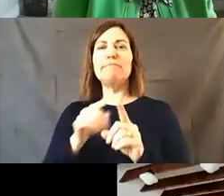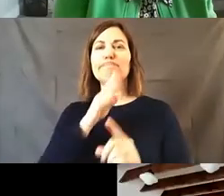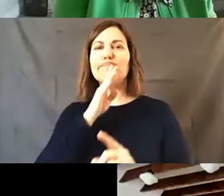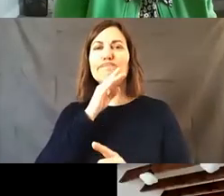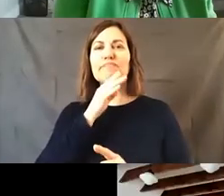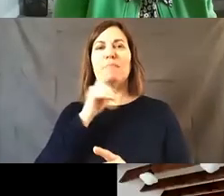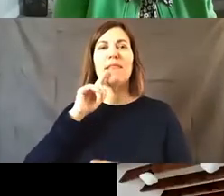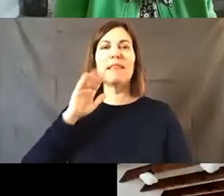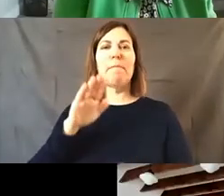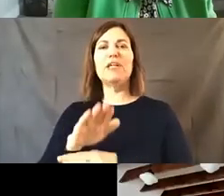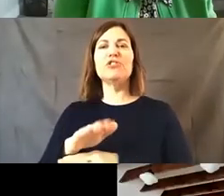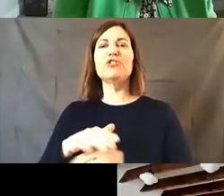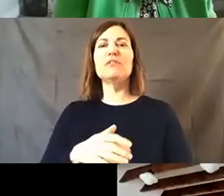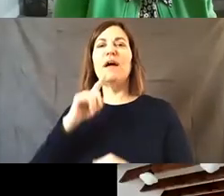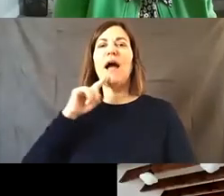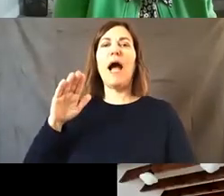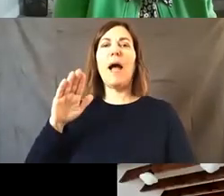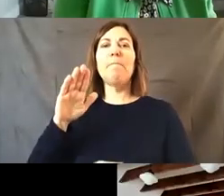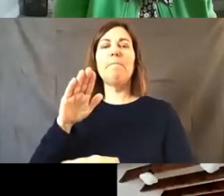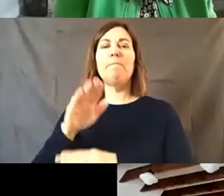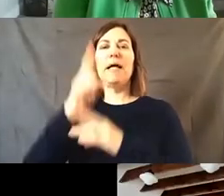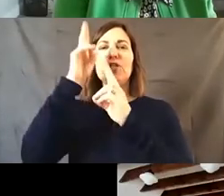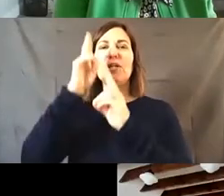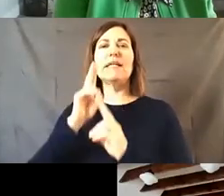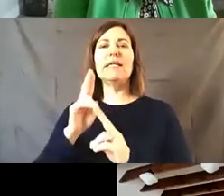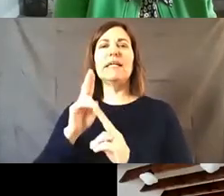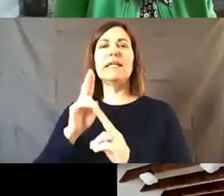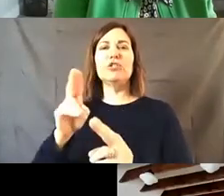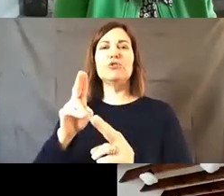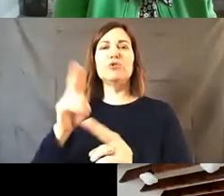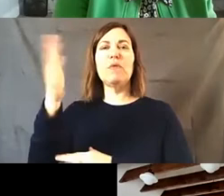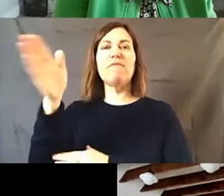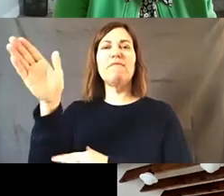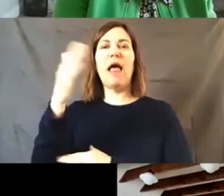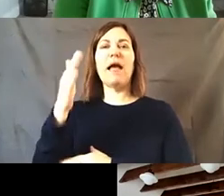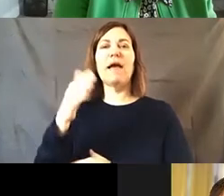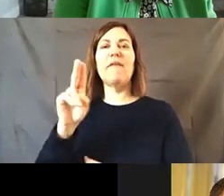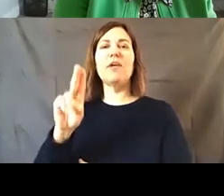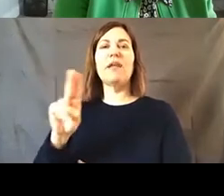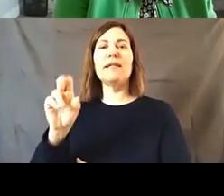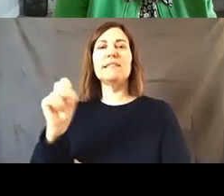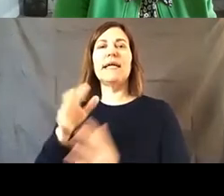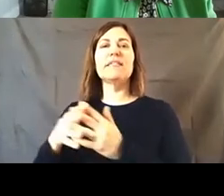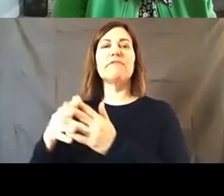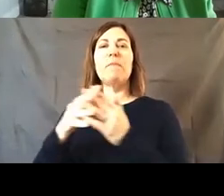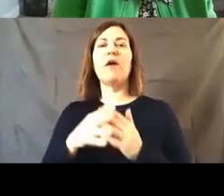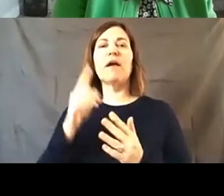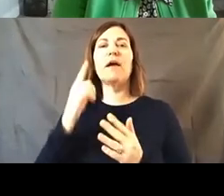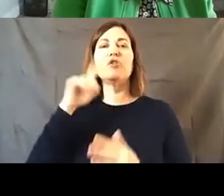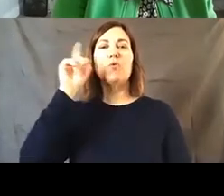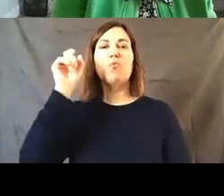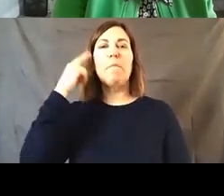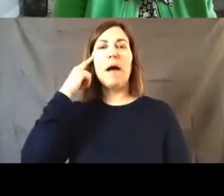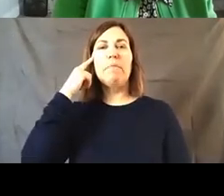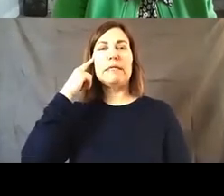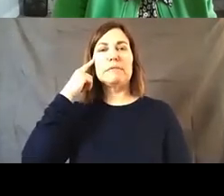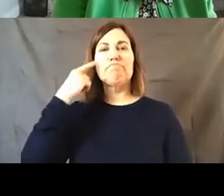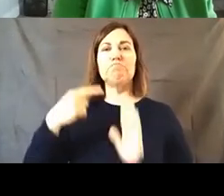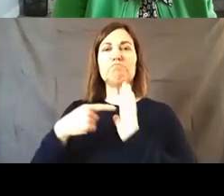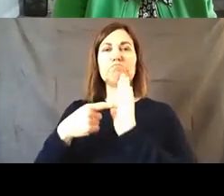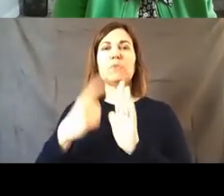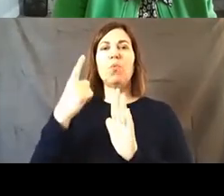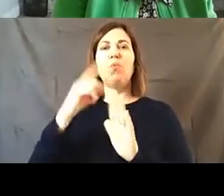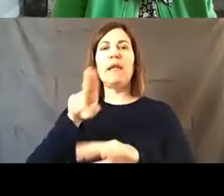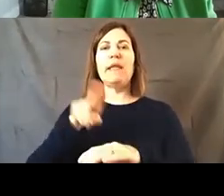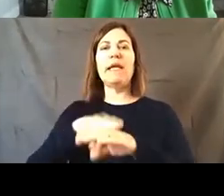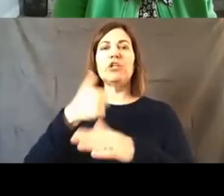Allegiance. I pledge allegiance to the flag of the United States of America and to the Republic for which it stands, one